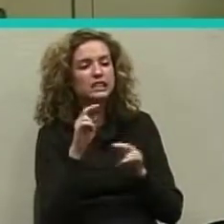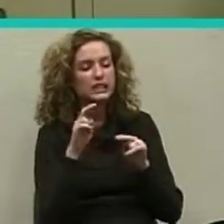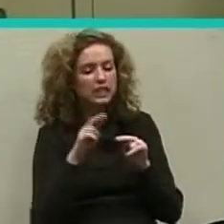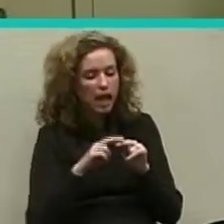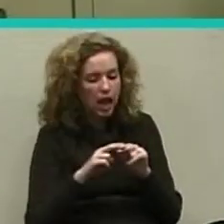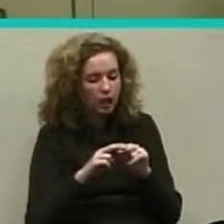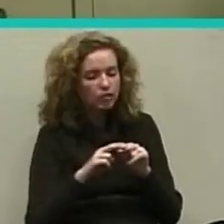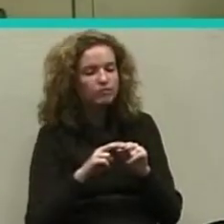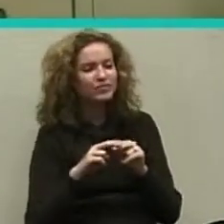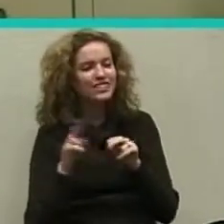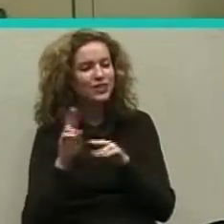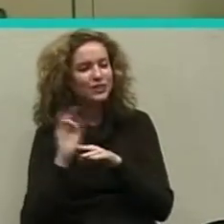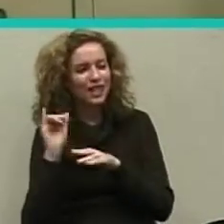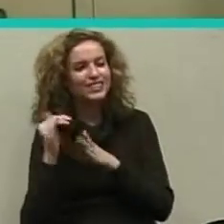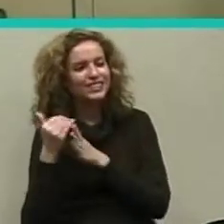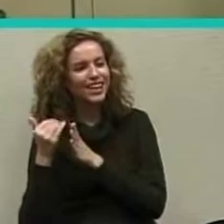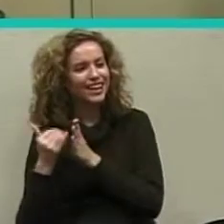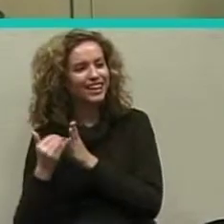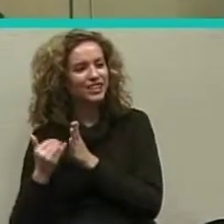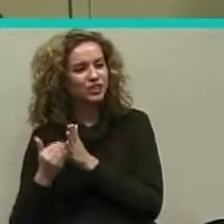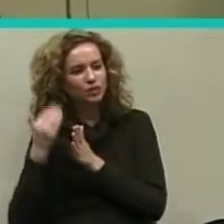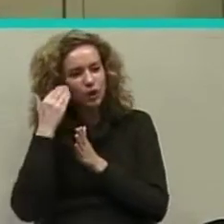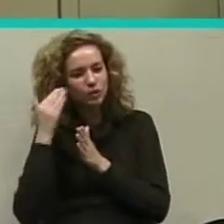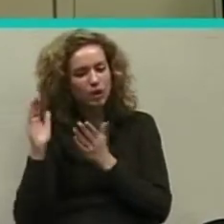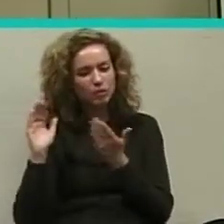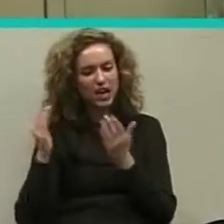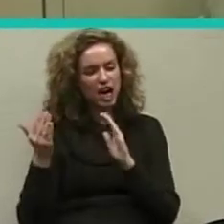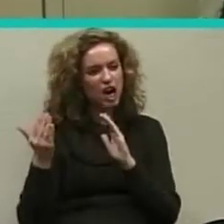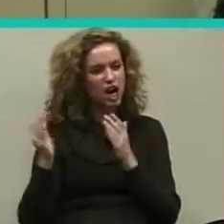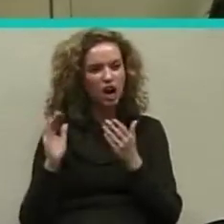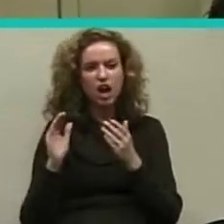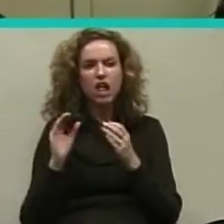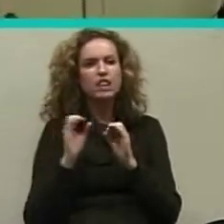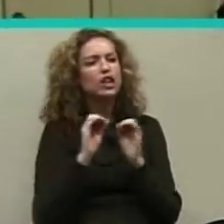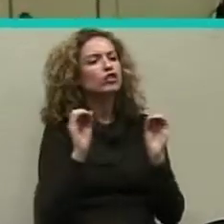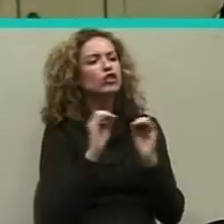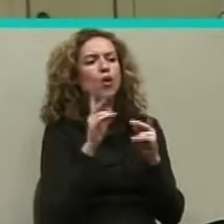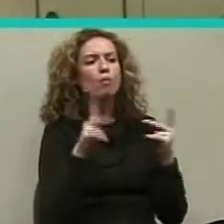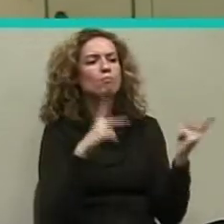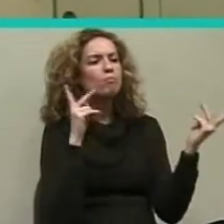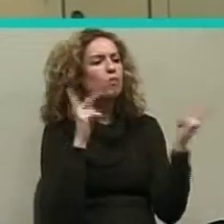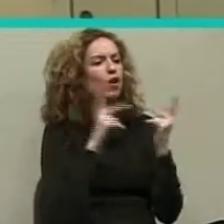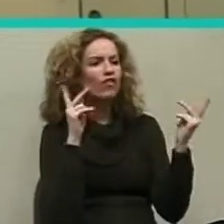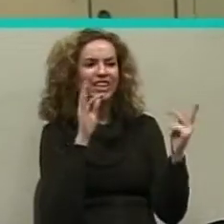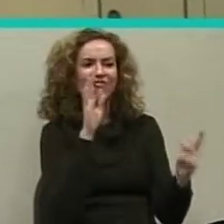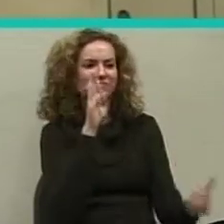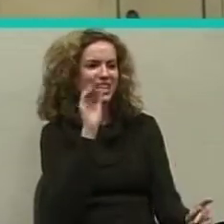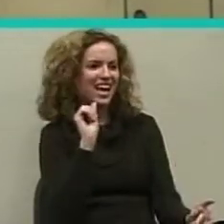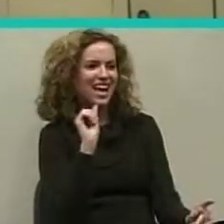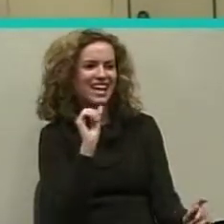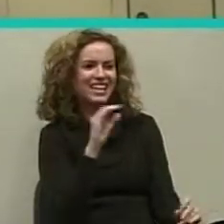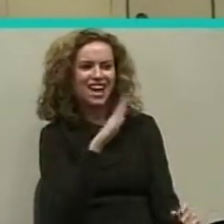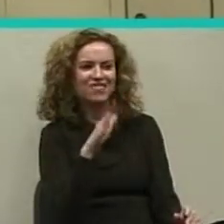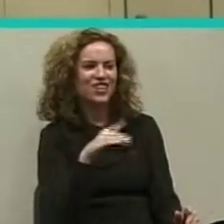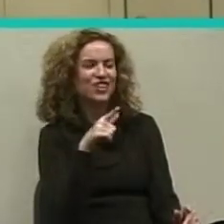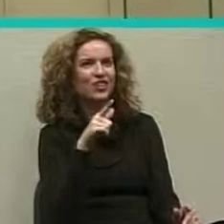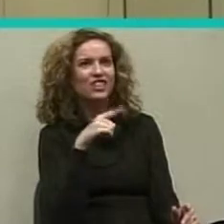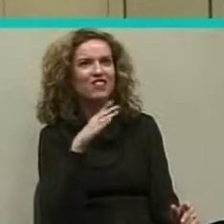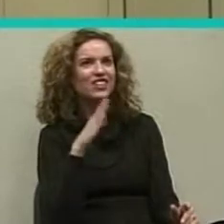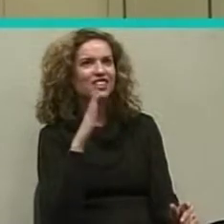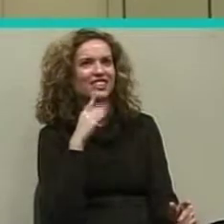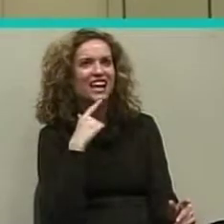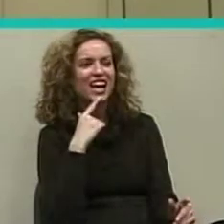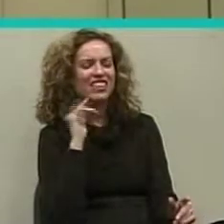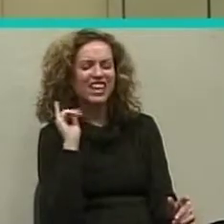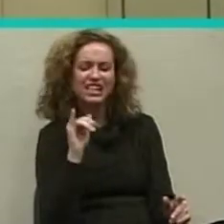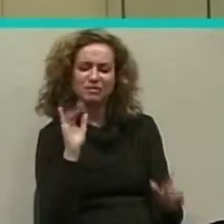with the checklist. There aren't perfect FBAs out there. I mean, you're not going to ever have one that's going to say, oh, wow, these are excellent,